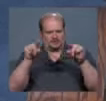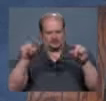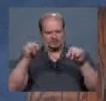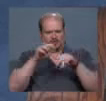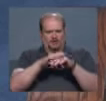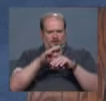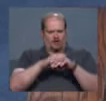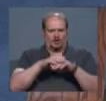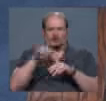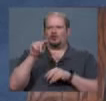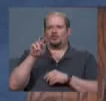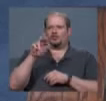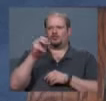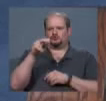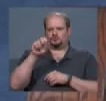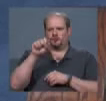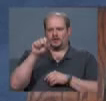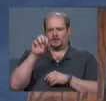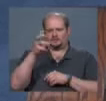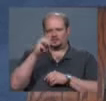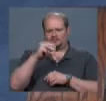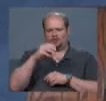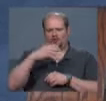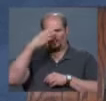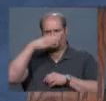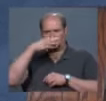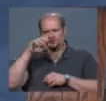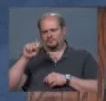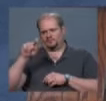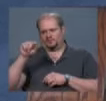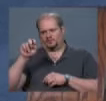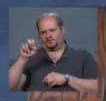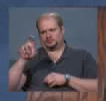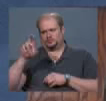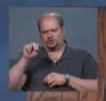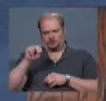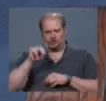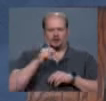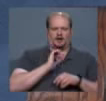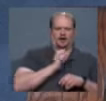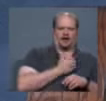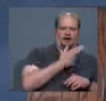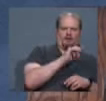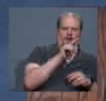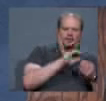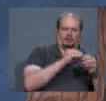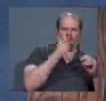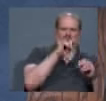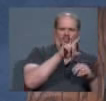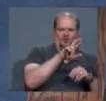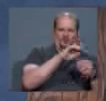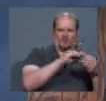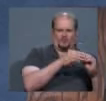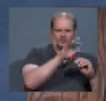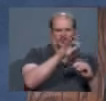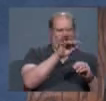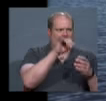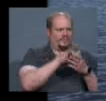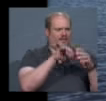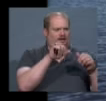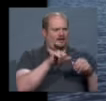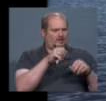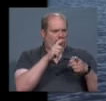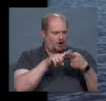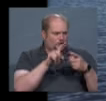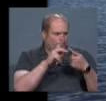on the transom, which is the stern of the ship. On the bow is the number 9, which is our hull number for Little Rock. You can it's